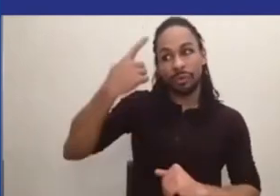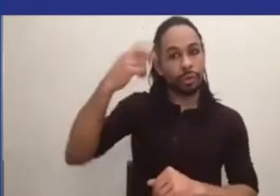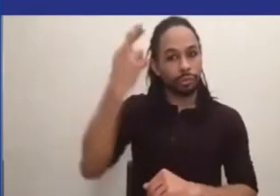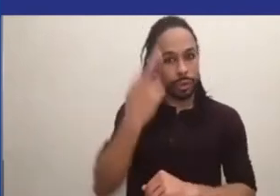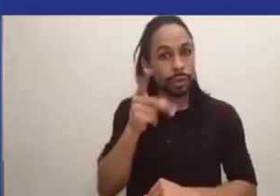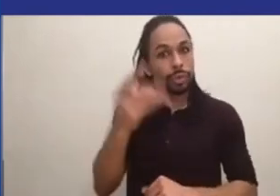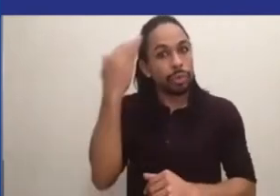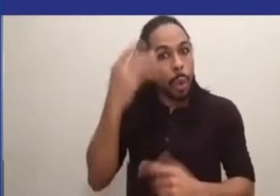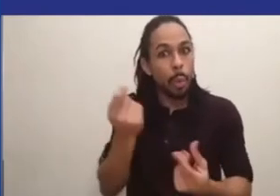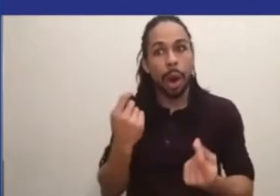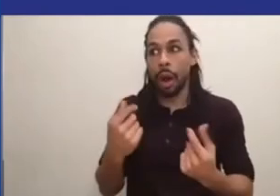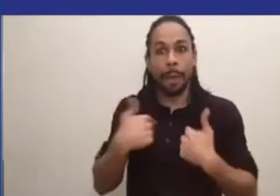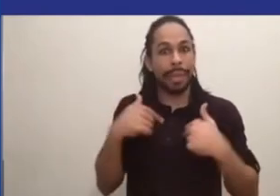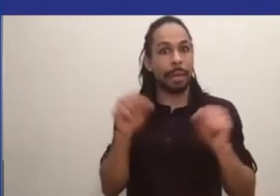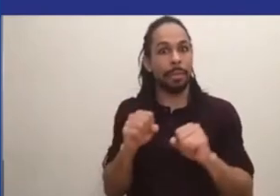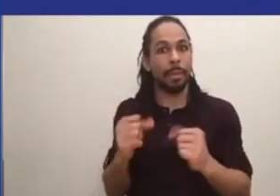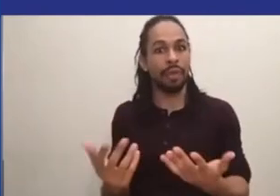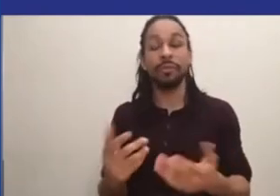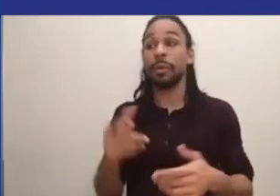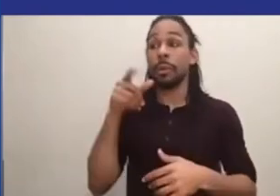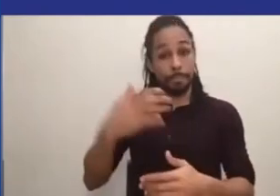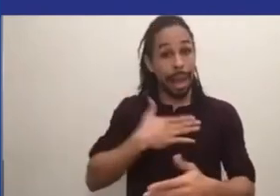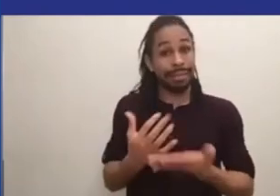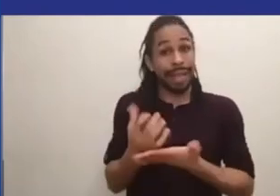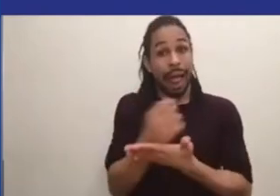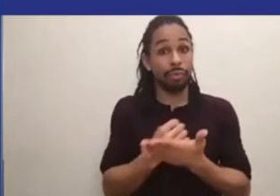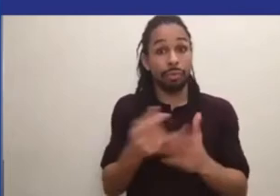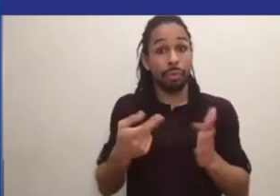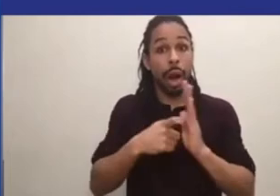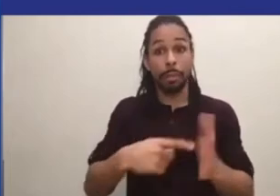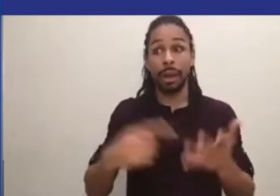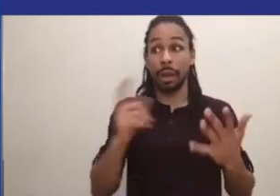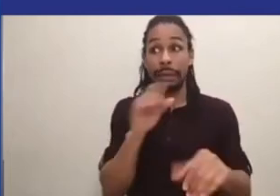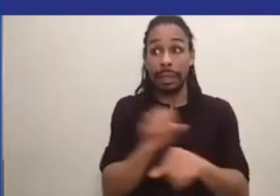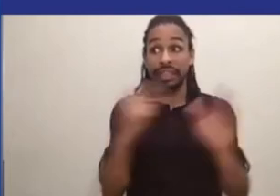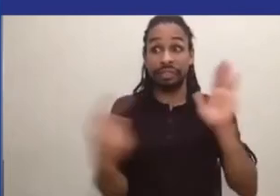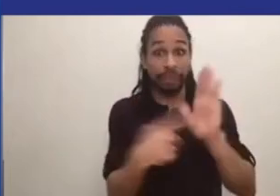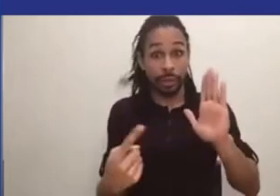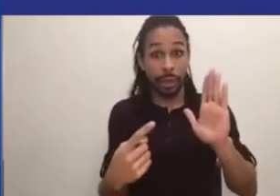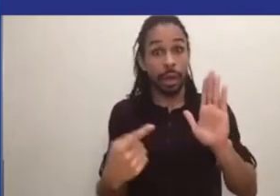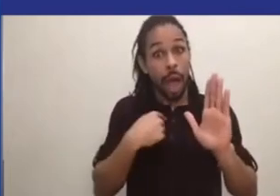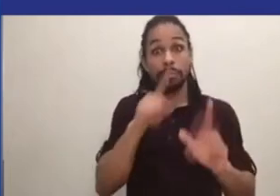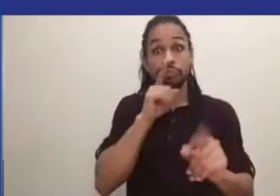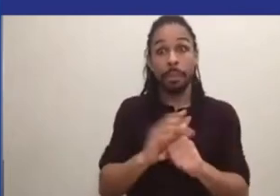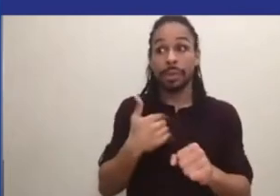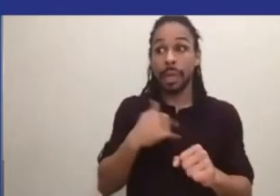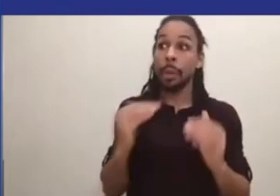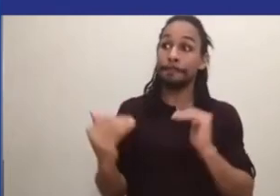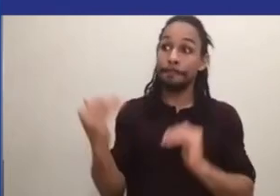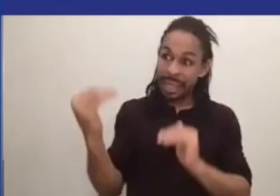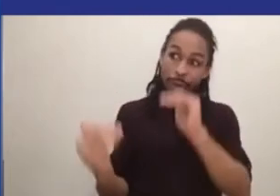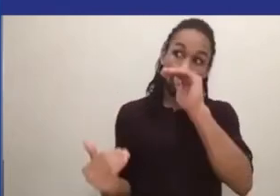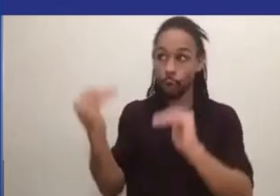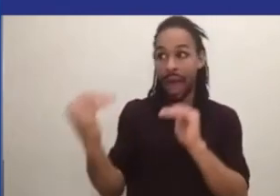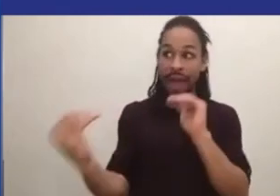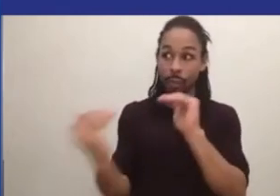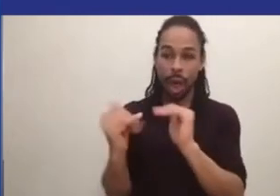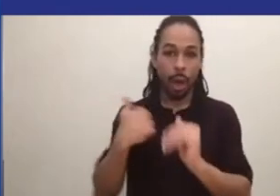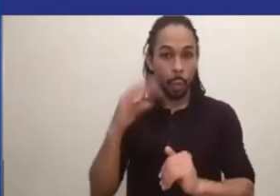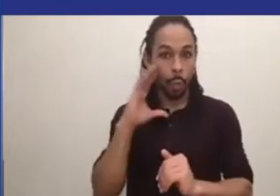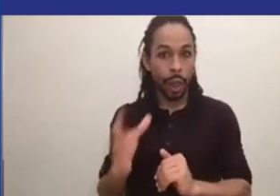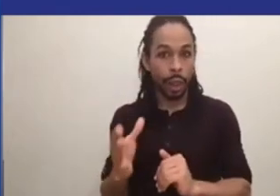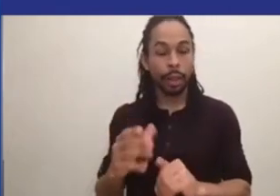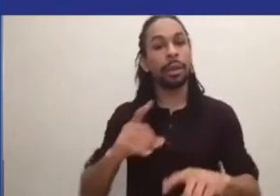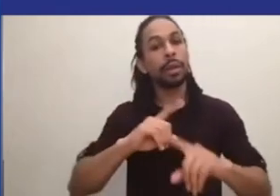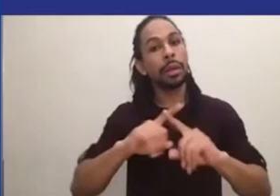the table. This is my salary requirement. And I promise to meet you halfway. I think there has to be somewhat of a balance too. Like Nelida